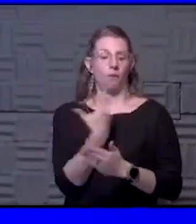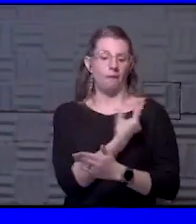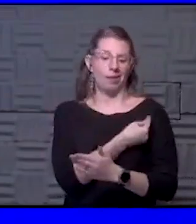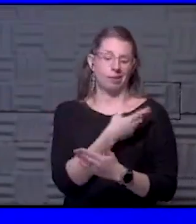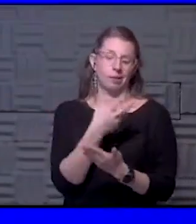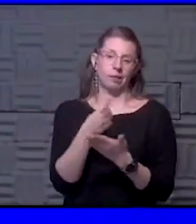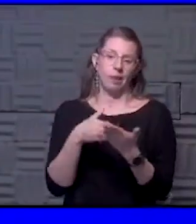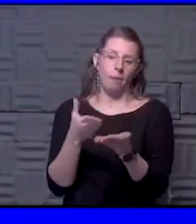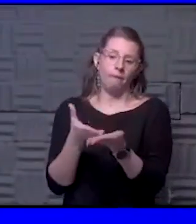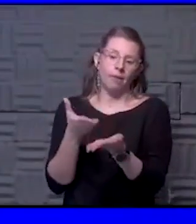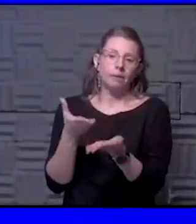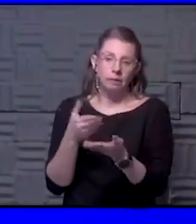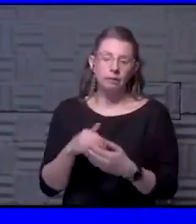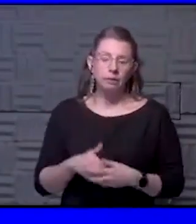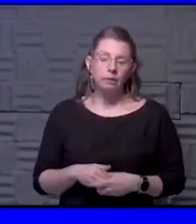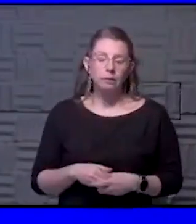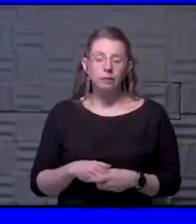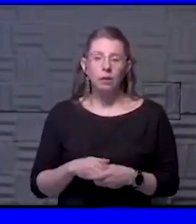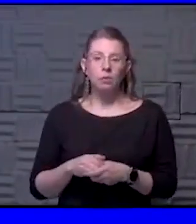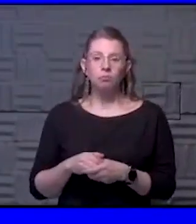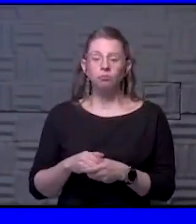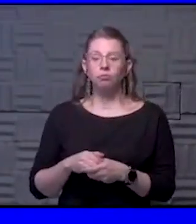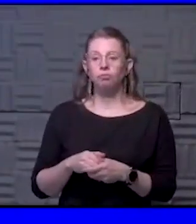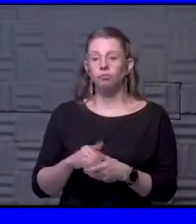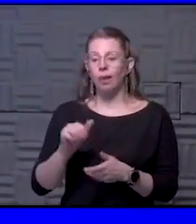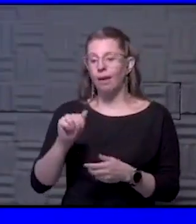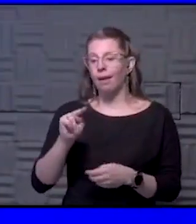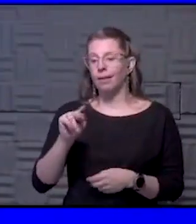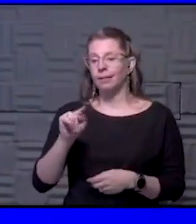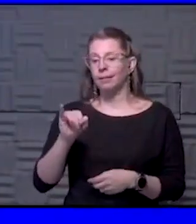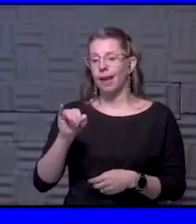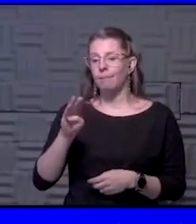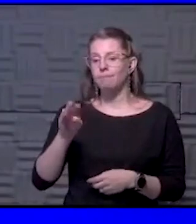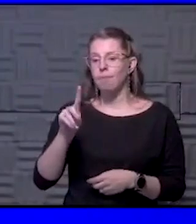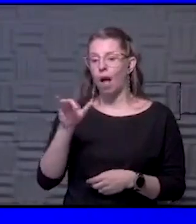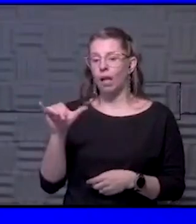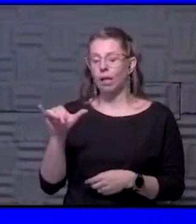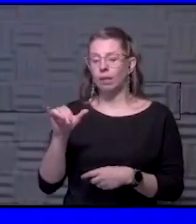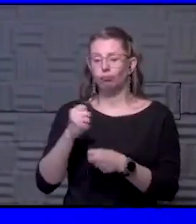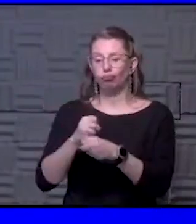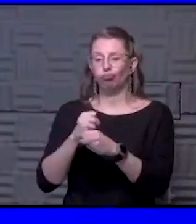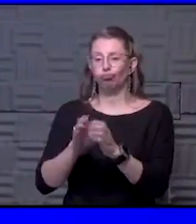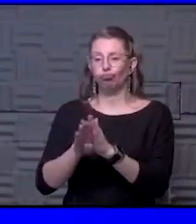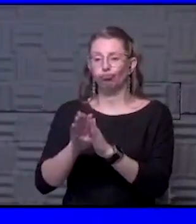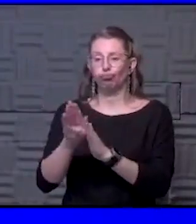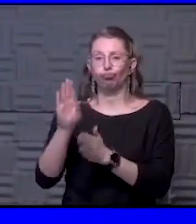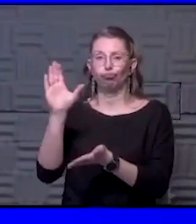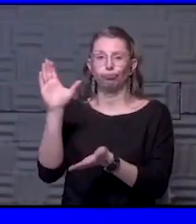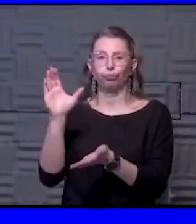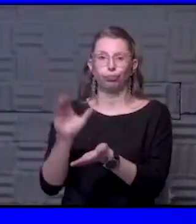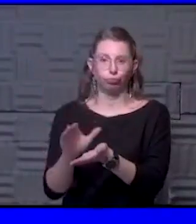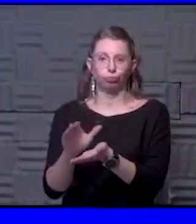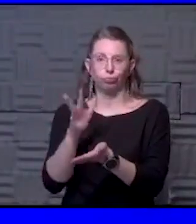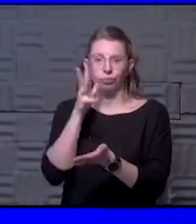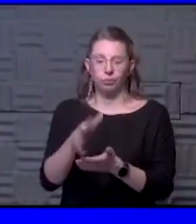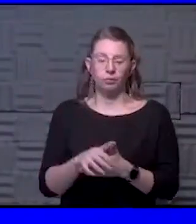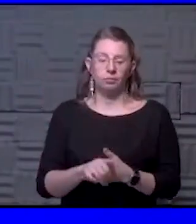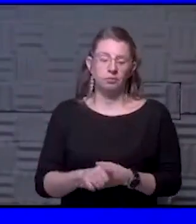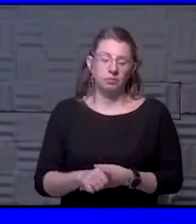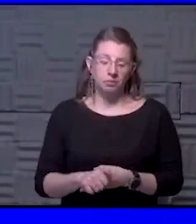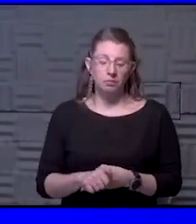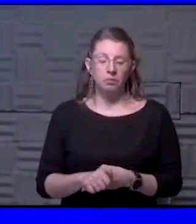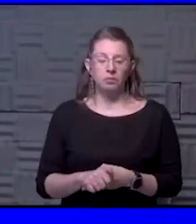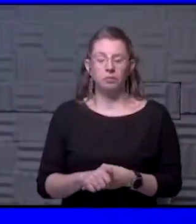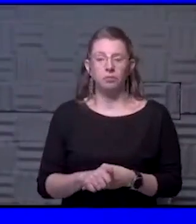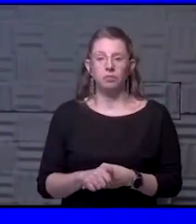some evidence that it may slightly decrease the antibody titer, so the amount of antibody that the body makes. in response to a